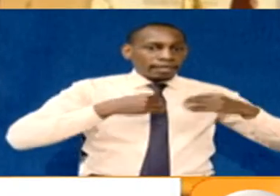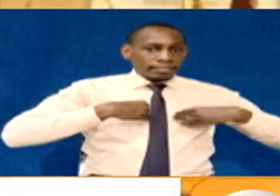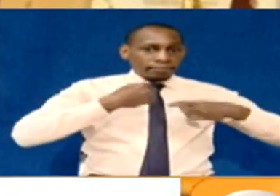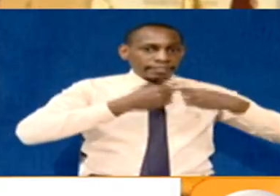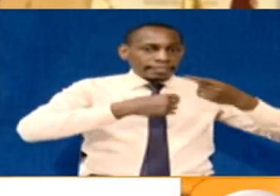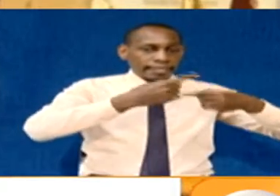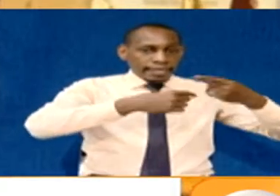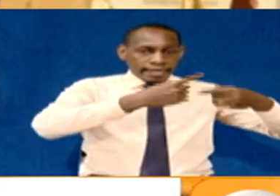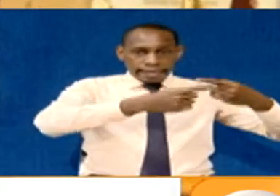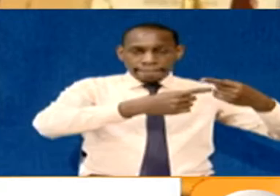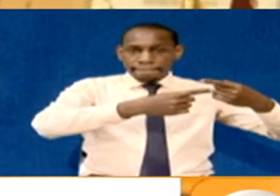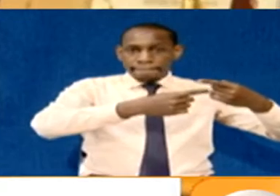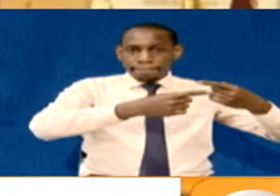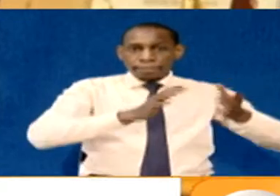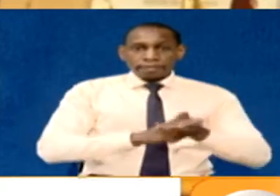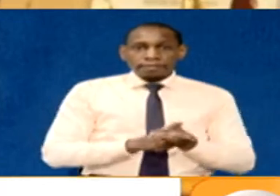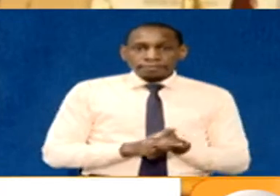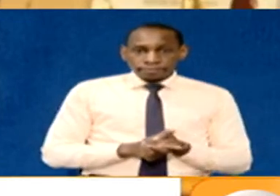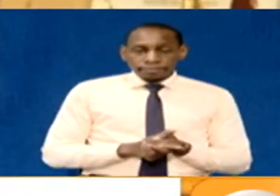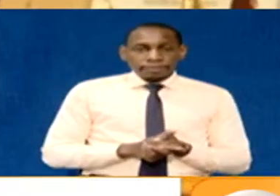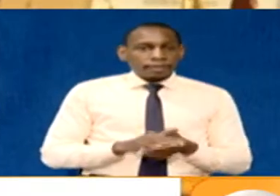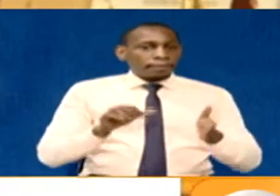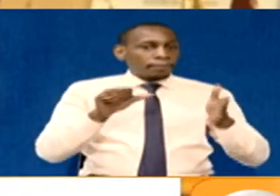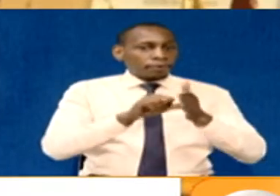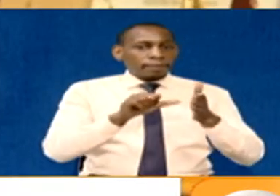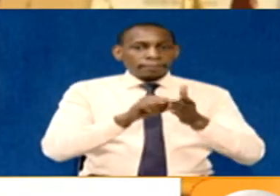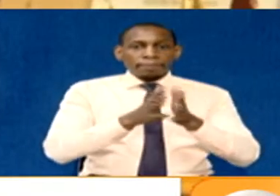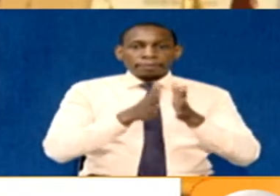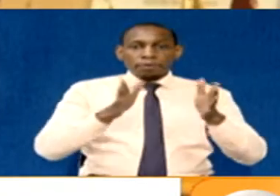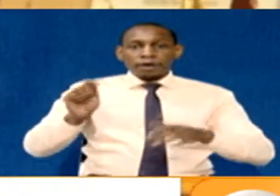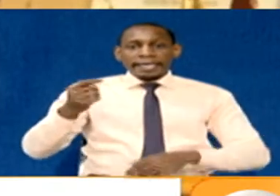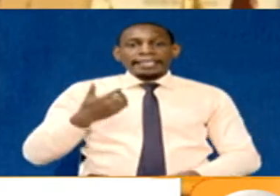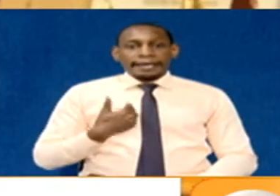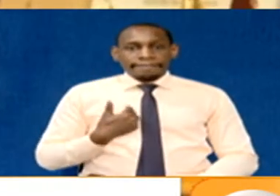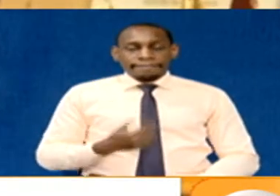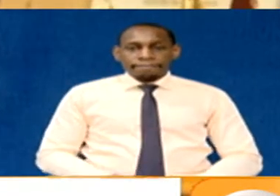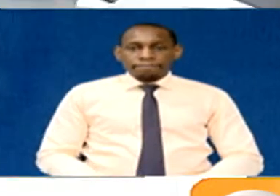to continue, we are descending into a banana republic.